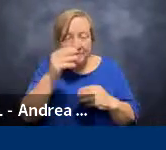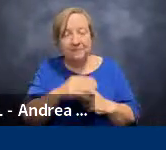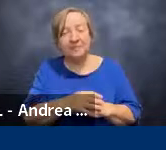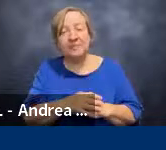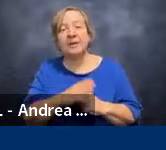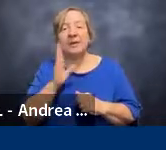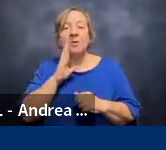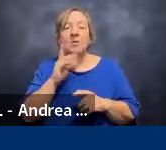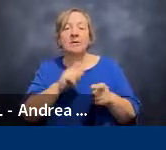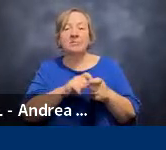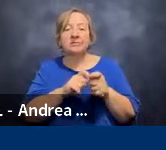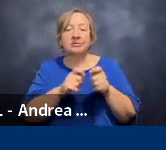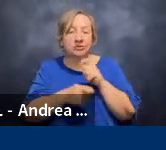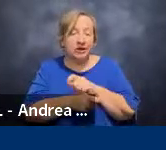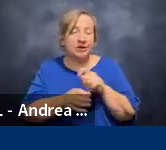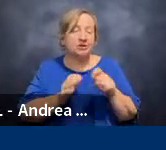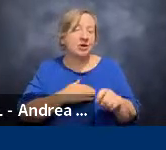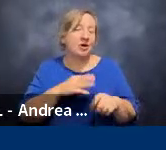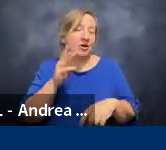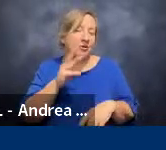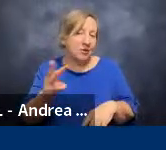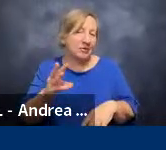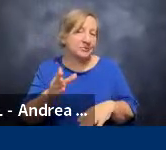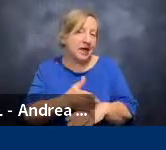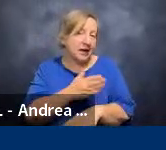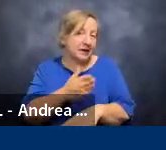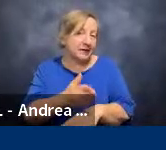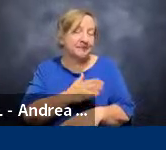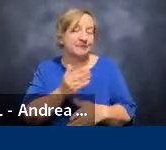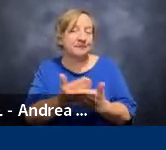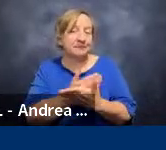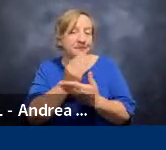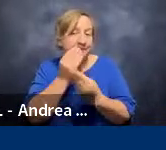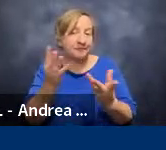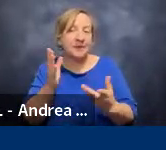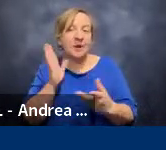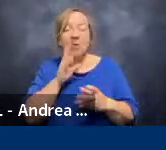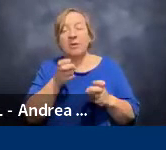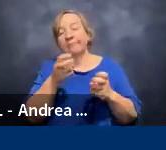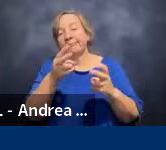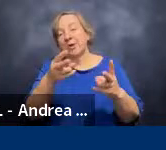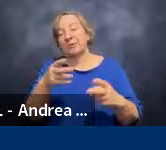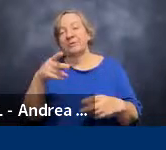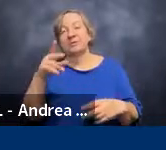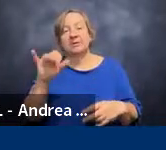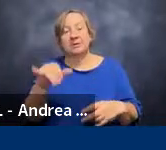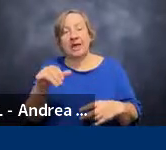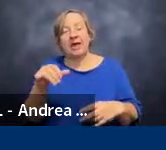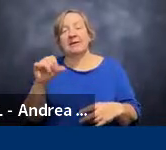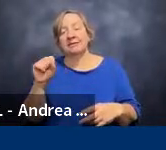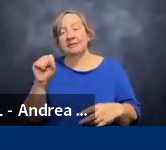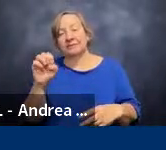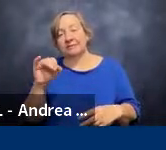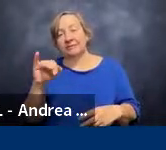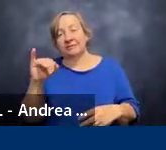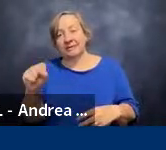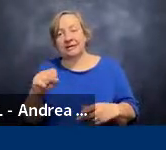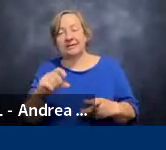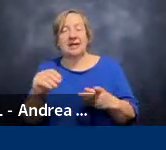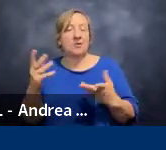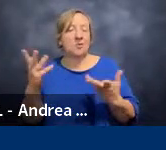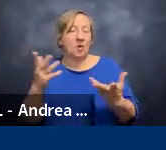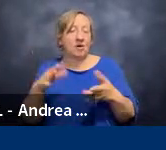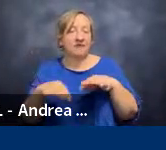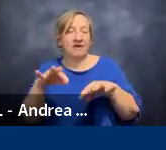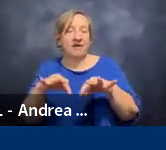update our website. Of course, the document will be there, but there will also be a summary of findings. There's also